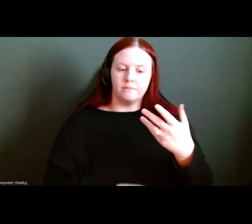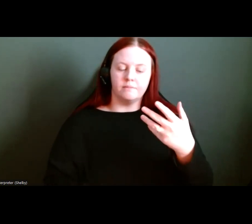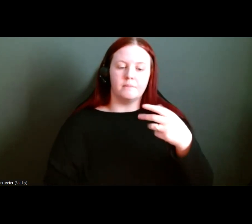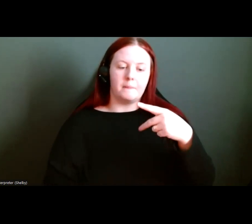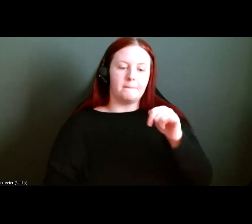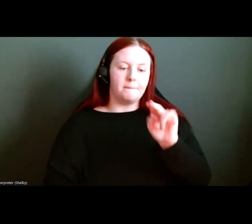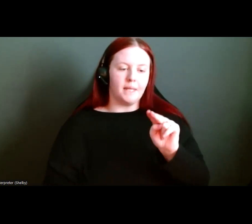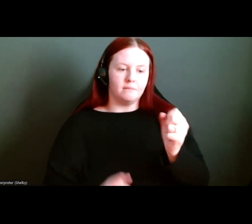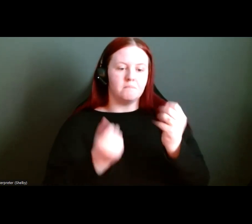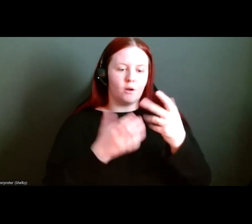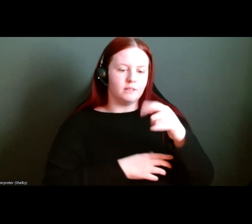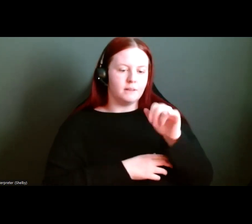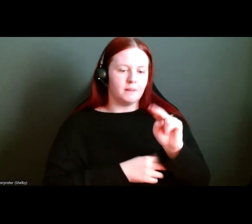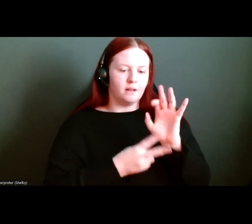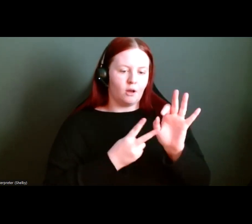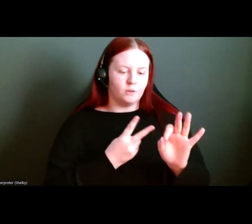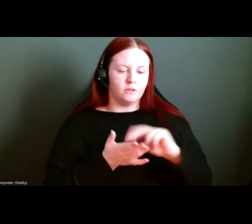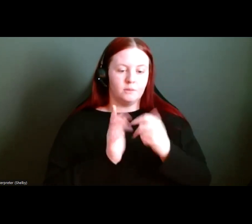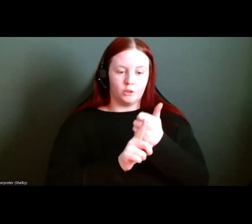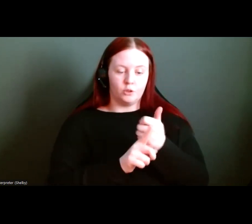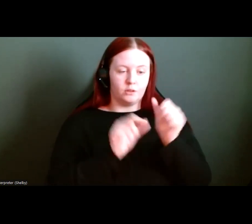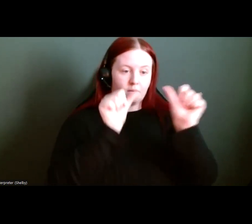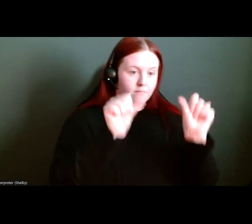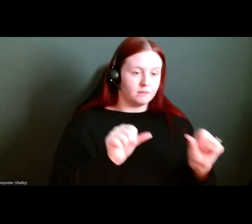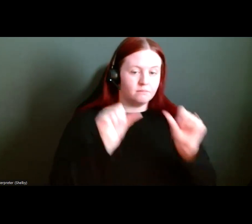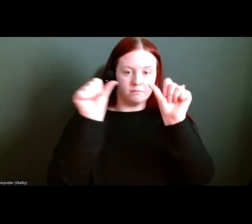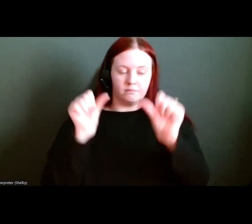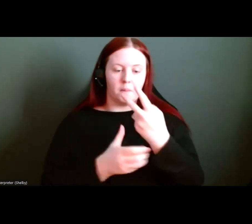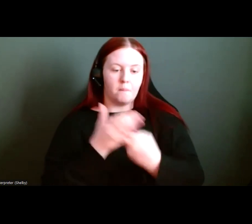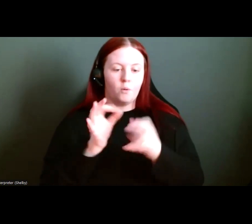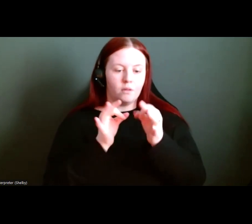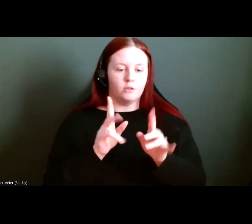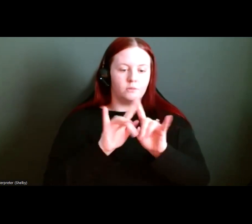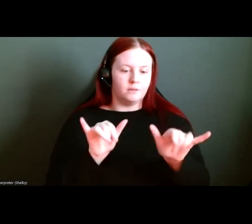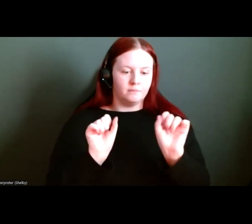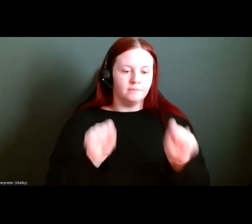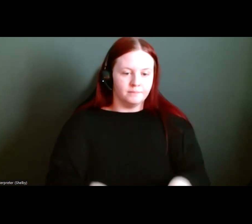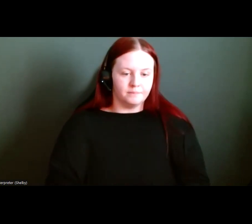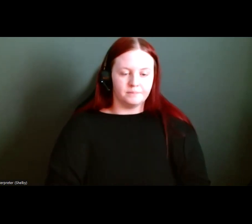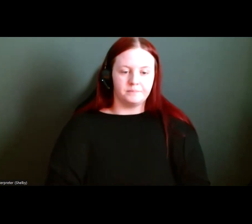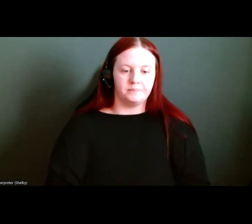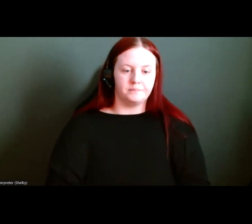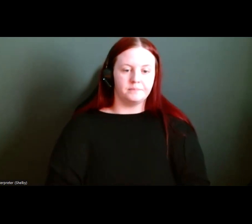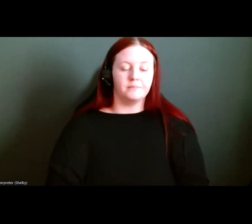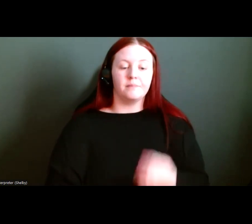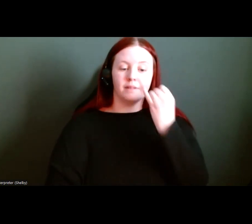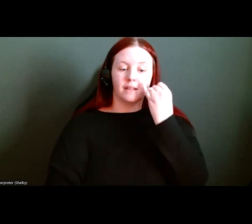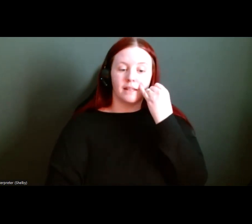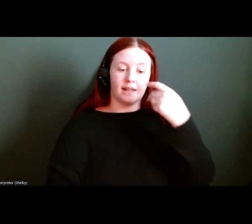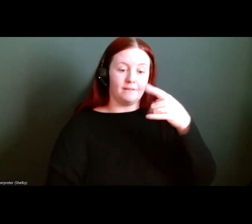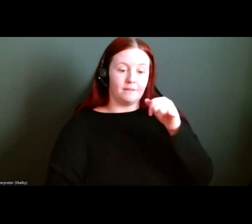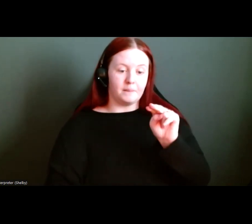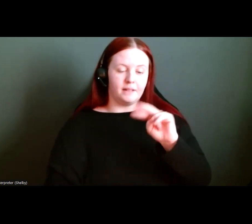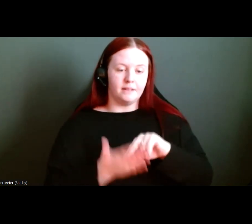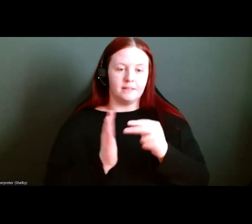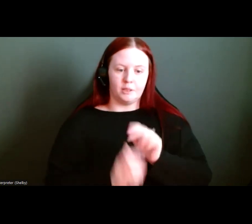that you can pin each of the ASL interpreters' videos. Pinning highlights their video on your individual